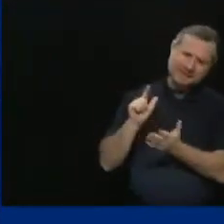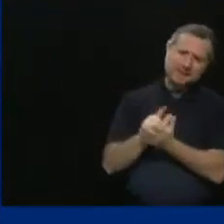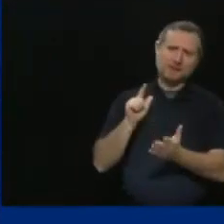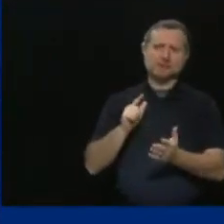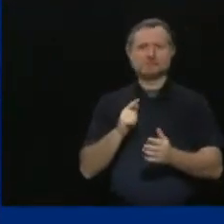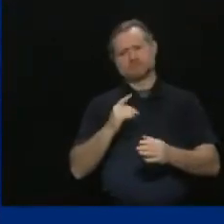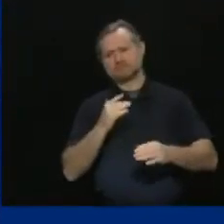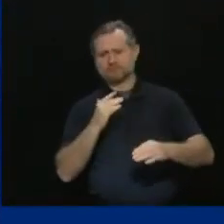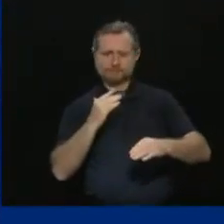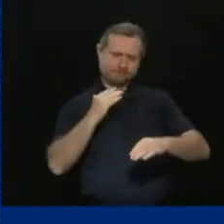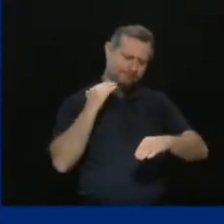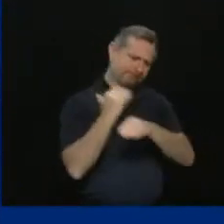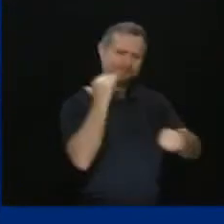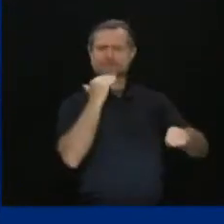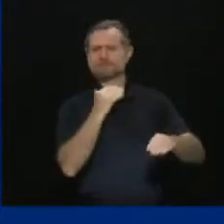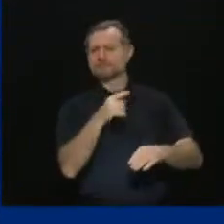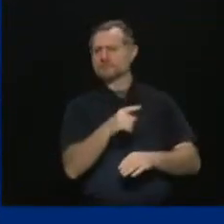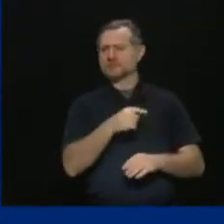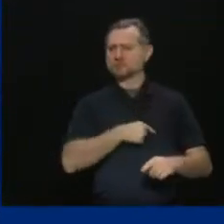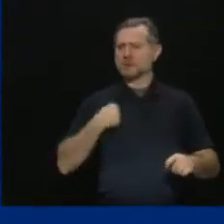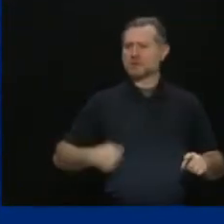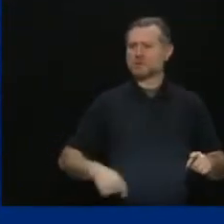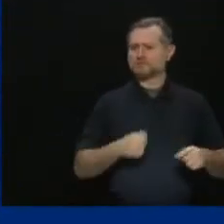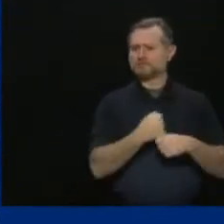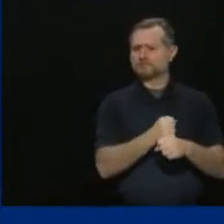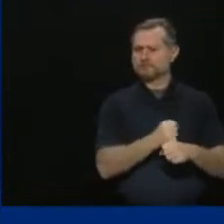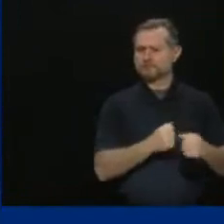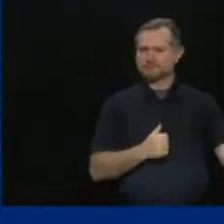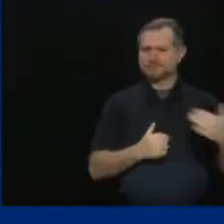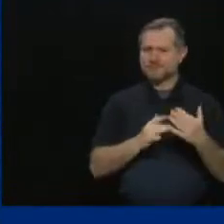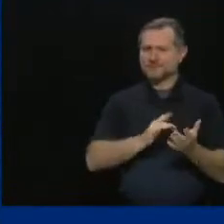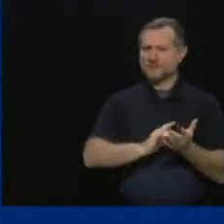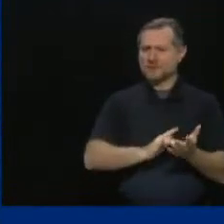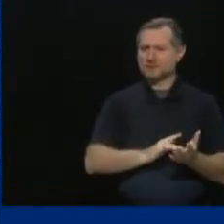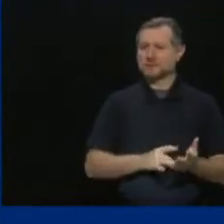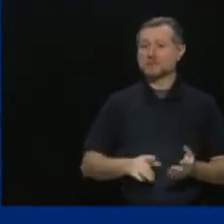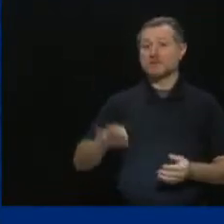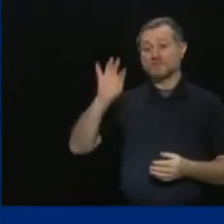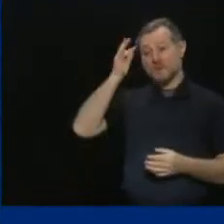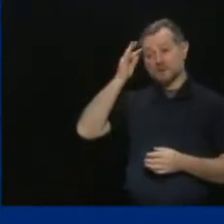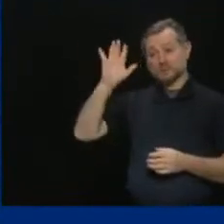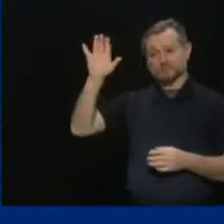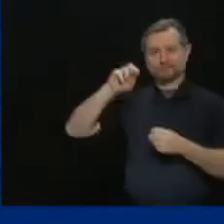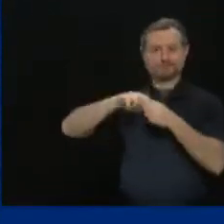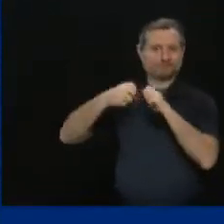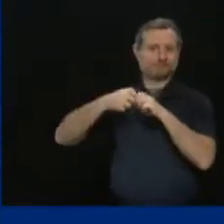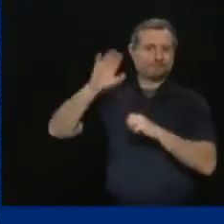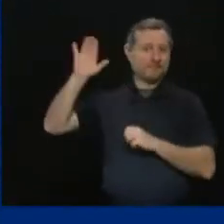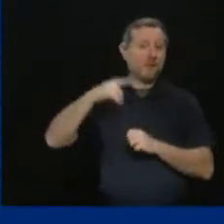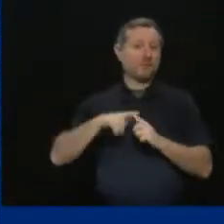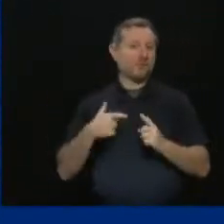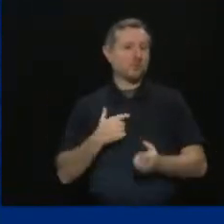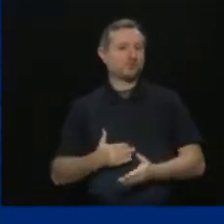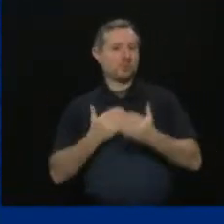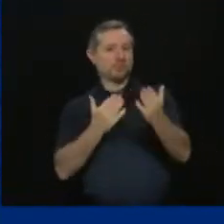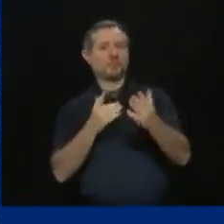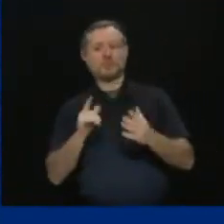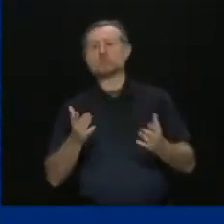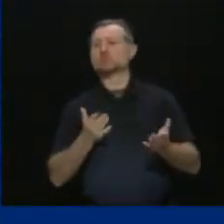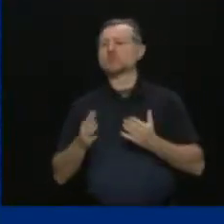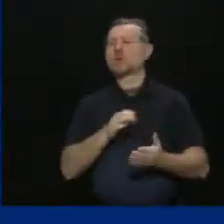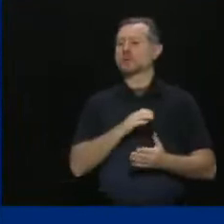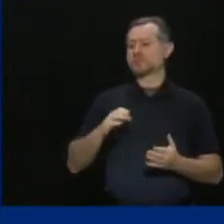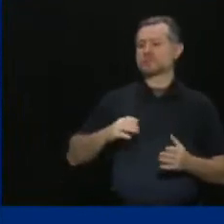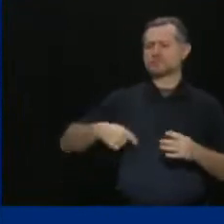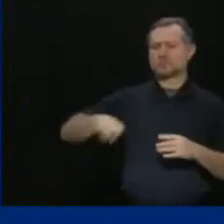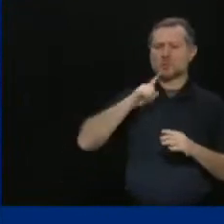receipt of fentanyl from China through the mails? Clearly, it's a federal issue, but I've raised that at the federal issue. Having served in Congress and have great